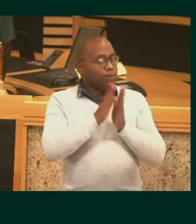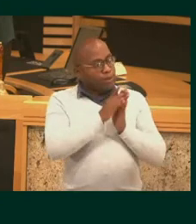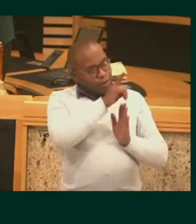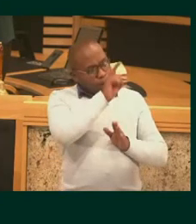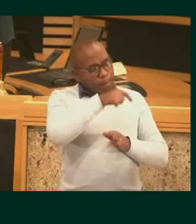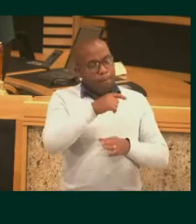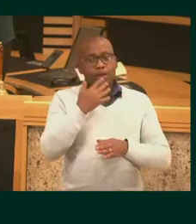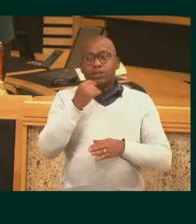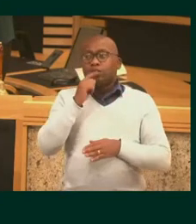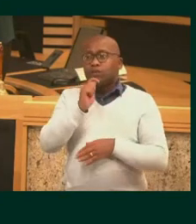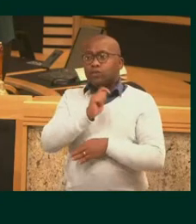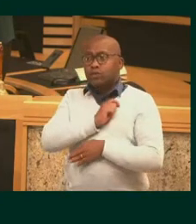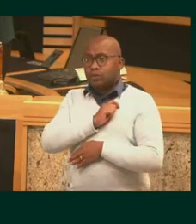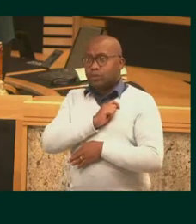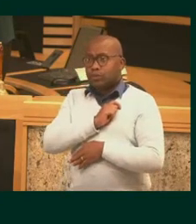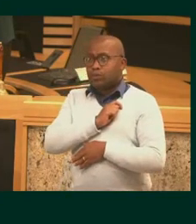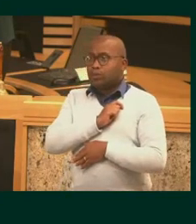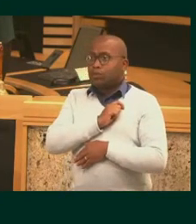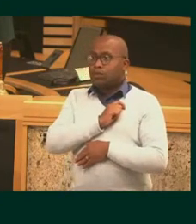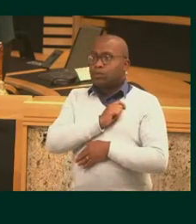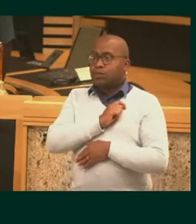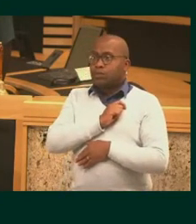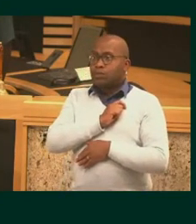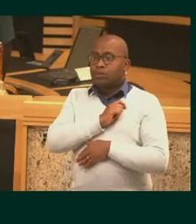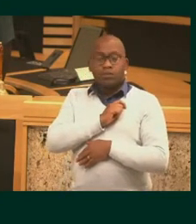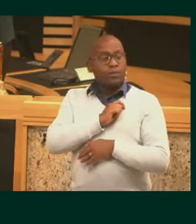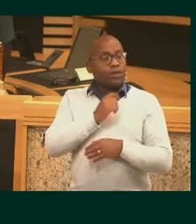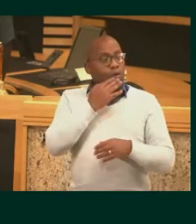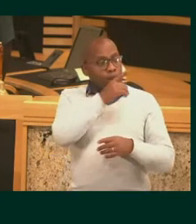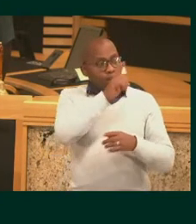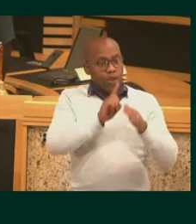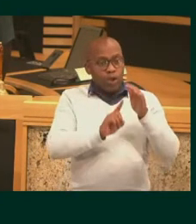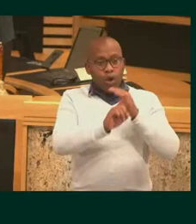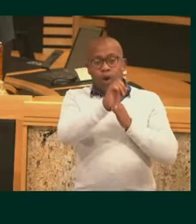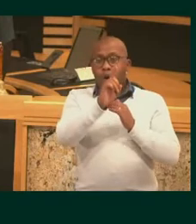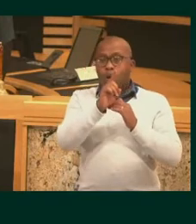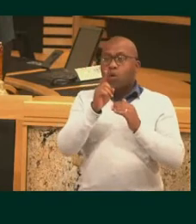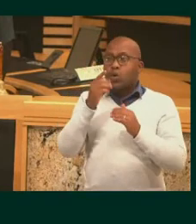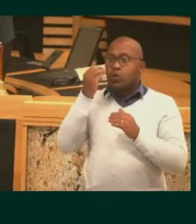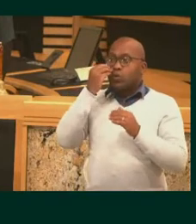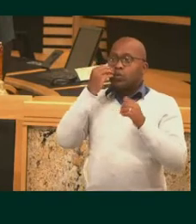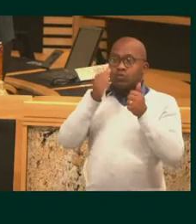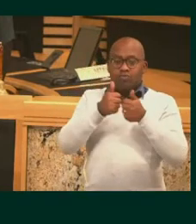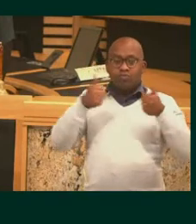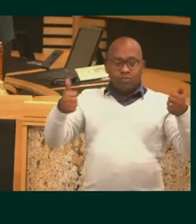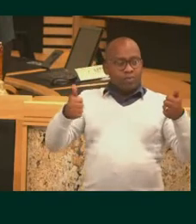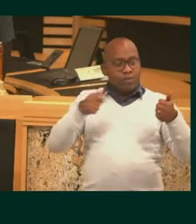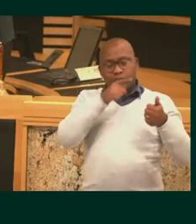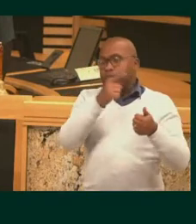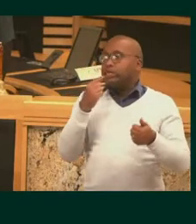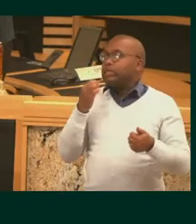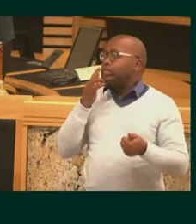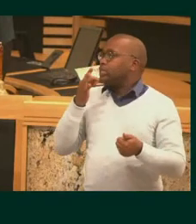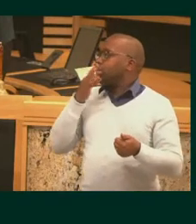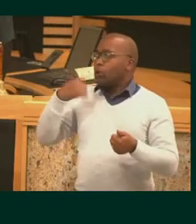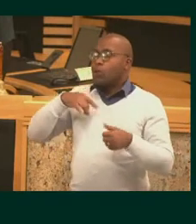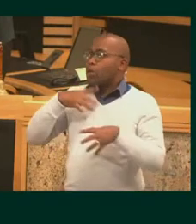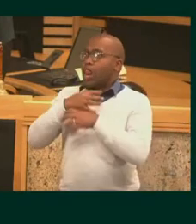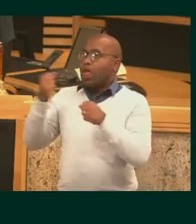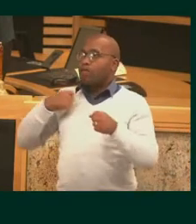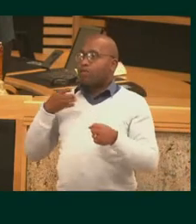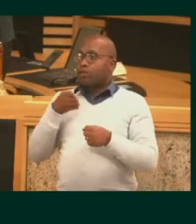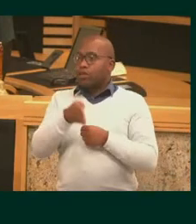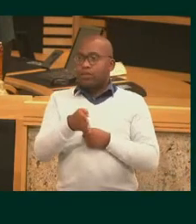the Daily Dispatch he says that myself and the proval commissioner and generala we did not Pitch up he did not